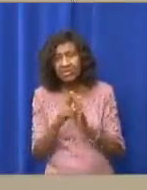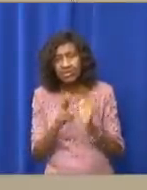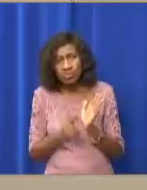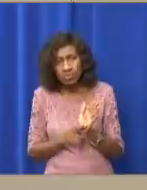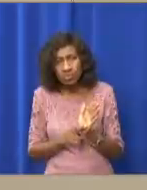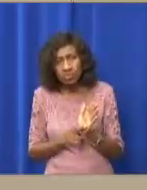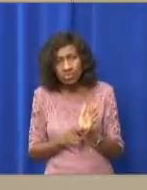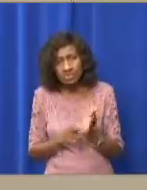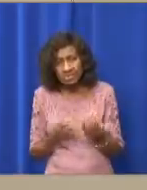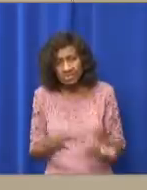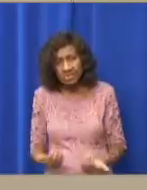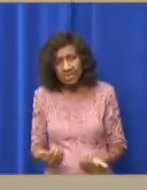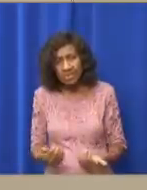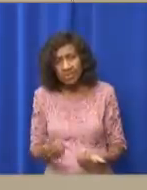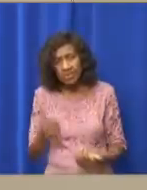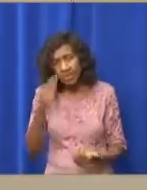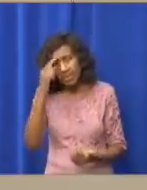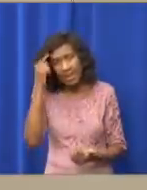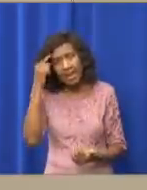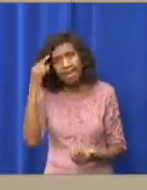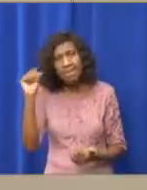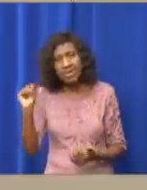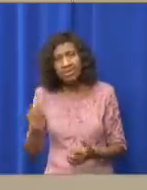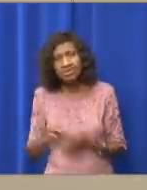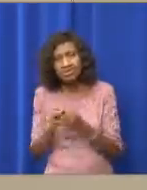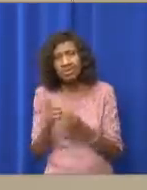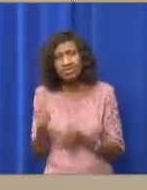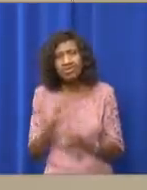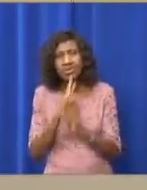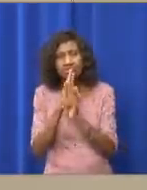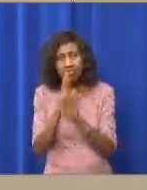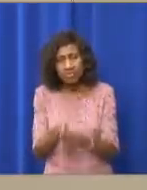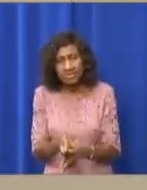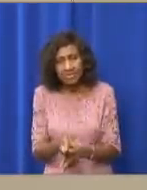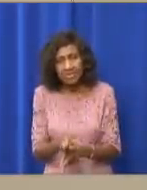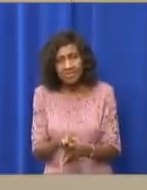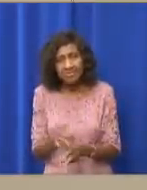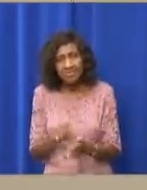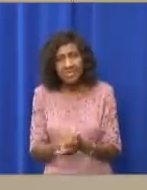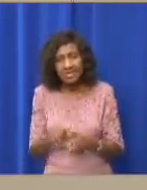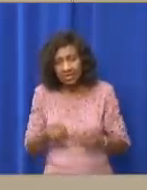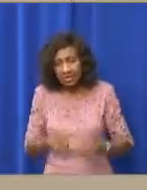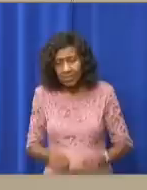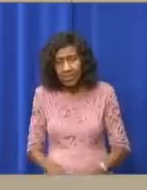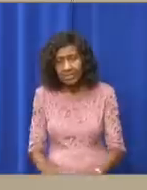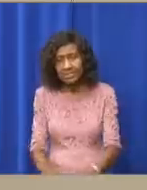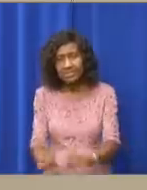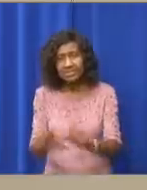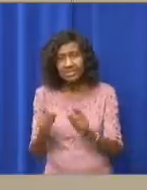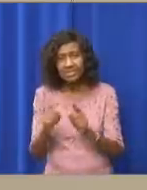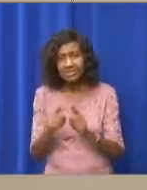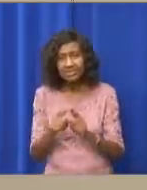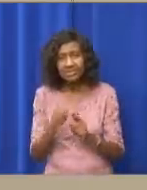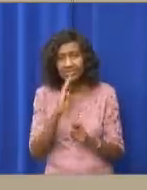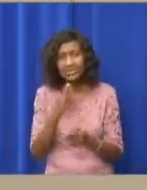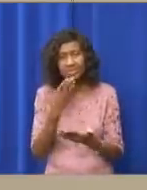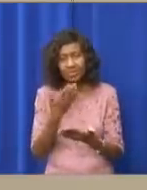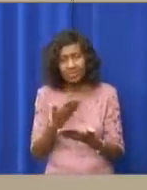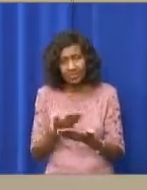mind are because of the results, which continue to trend in very much the right